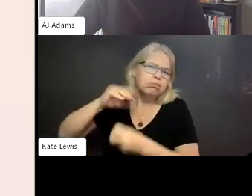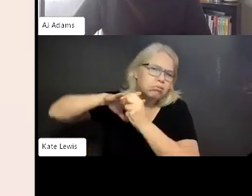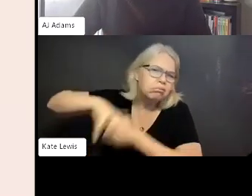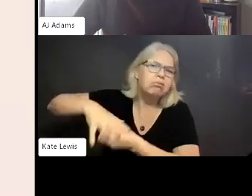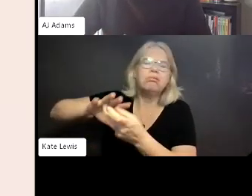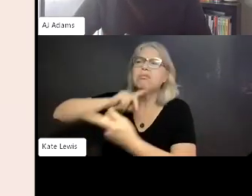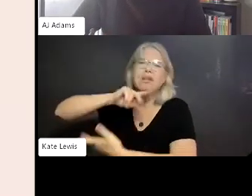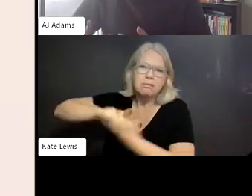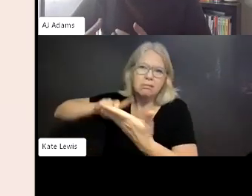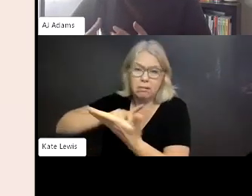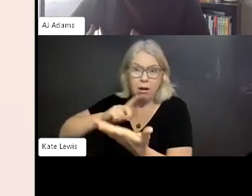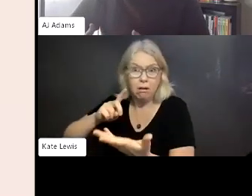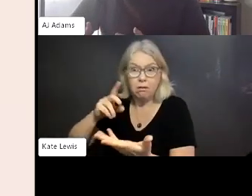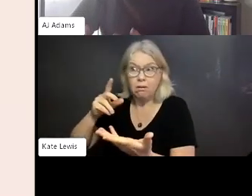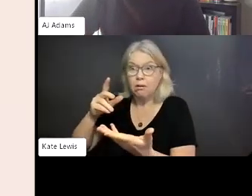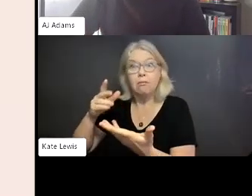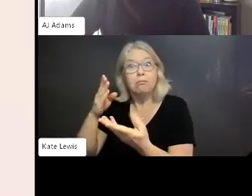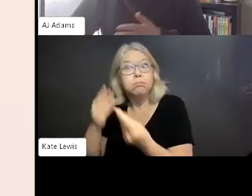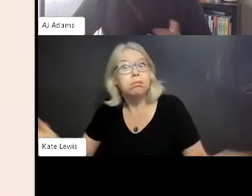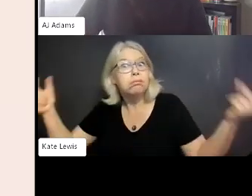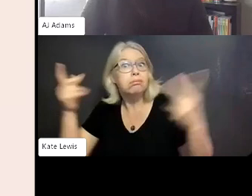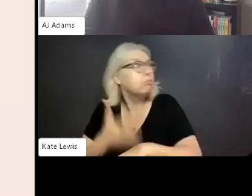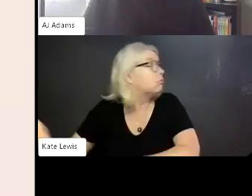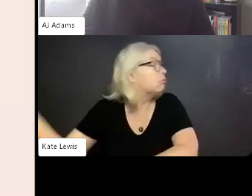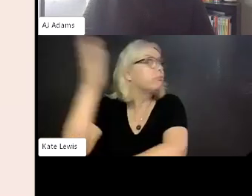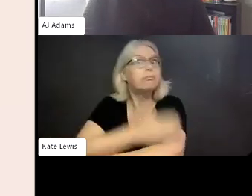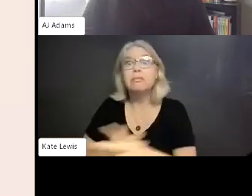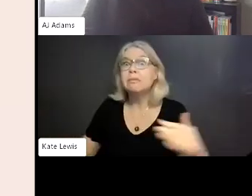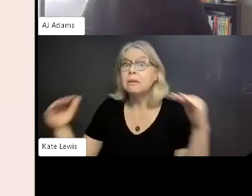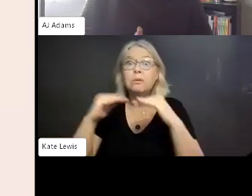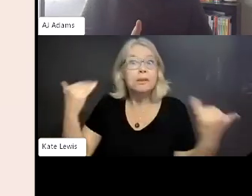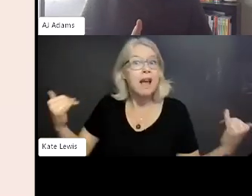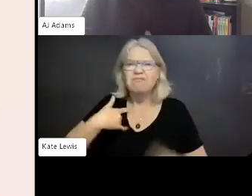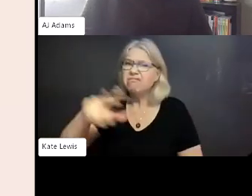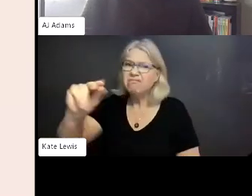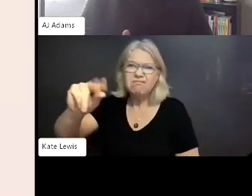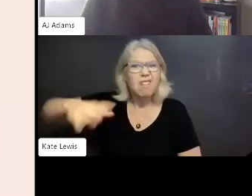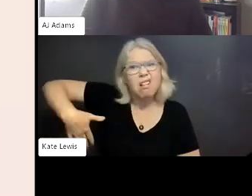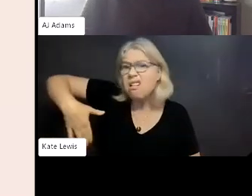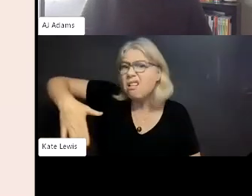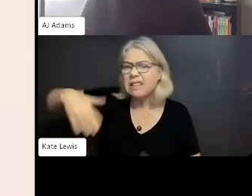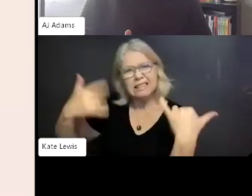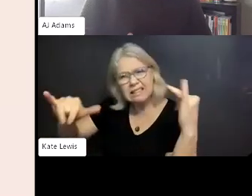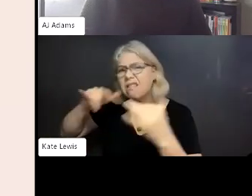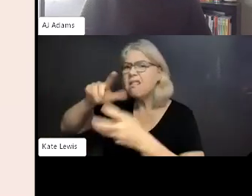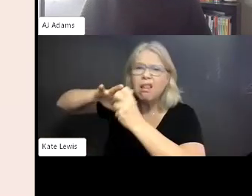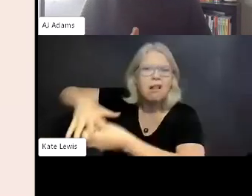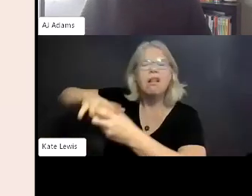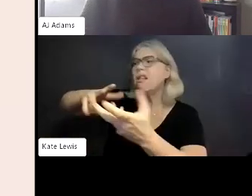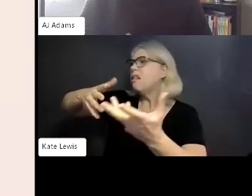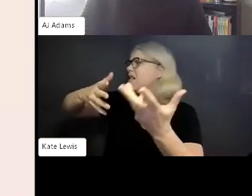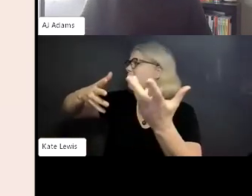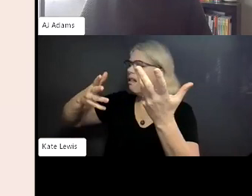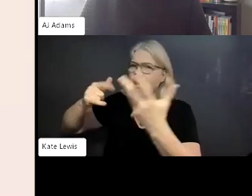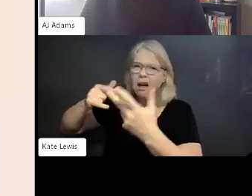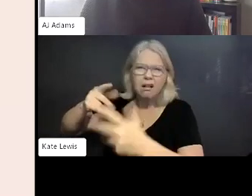remain targets of a lot of hate. So 2SLGBI people have been impacted by victimization and discrimination at